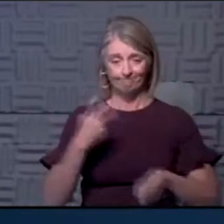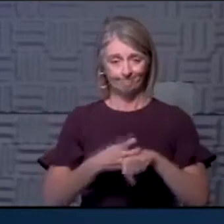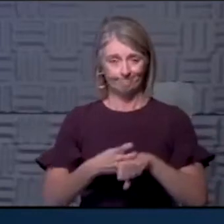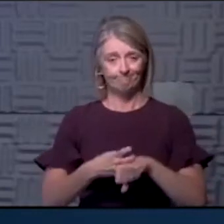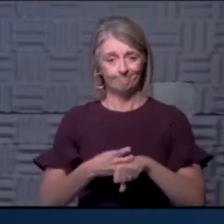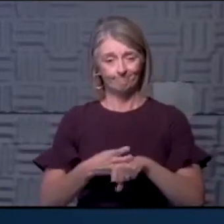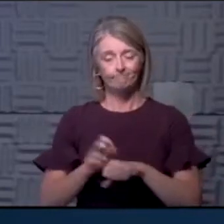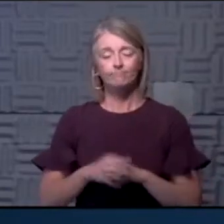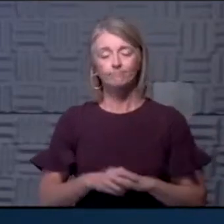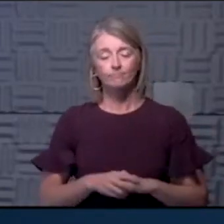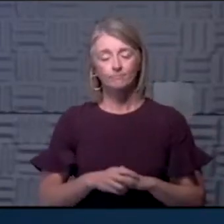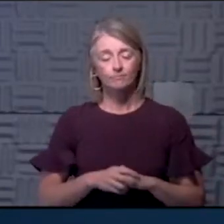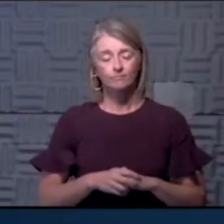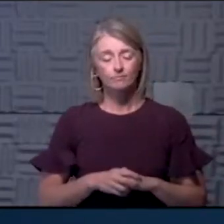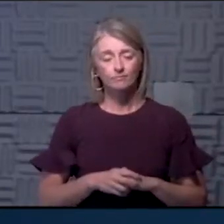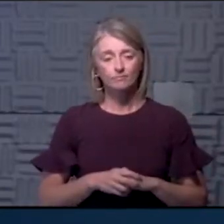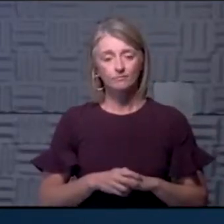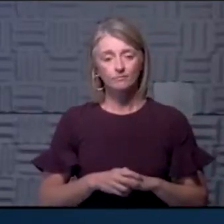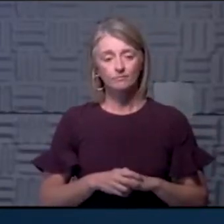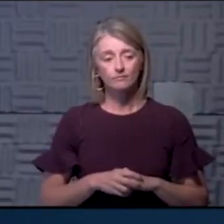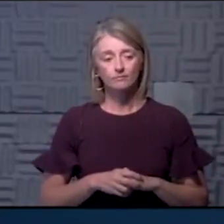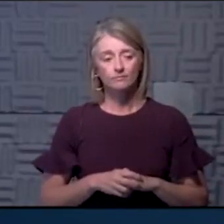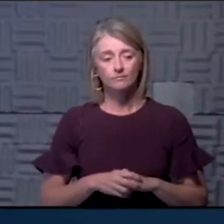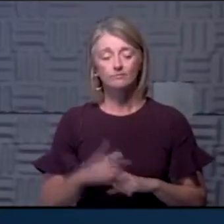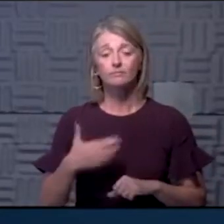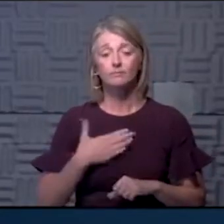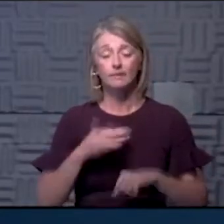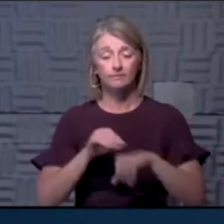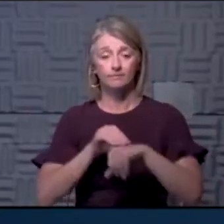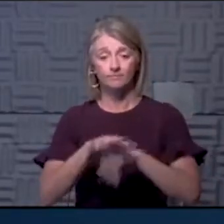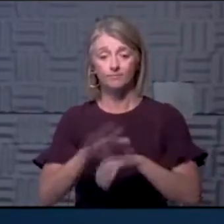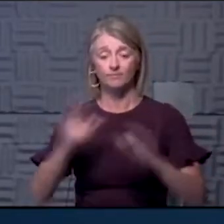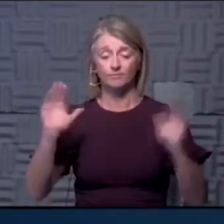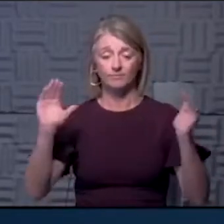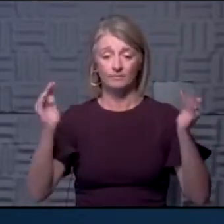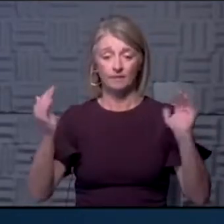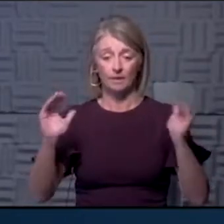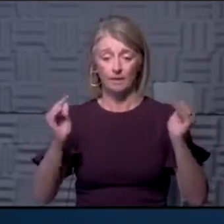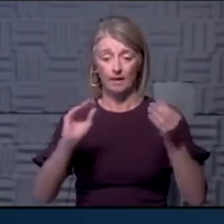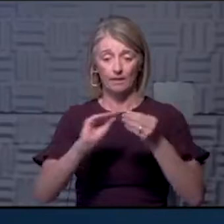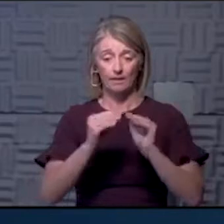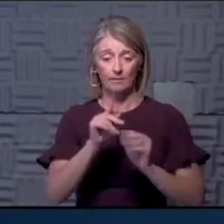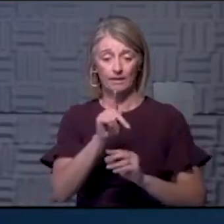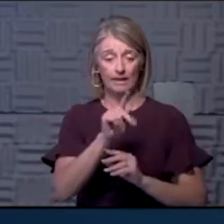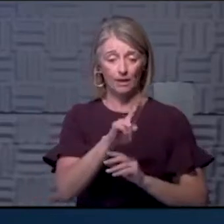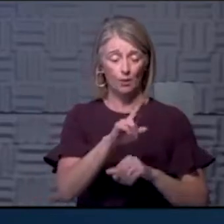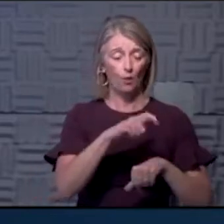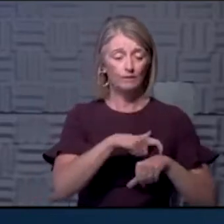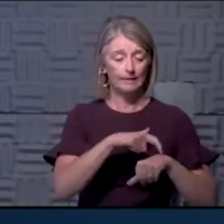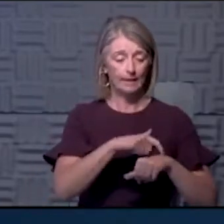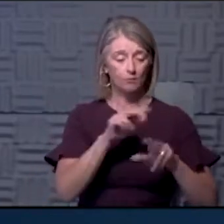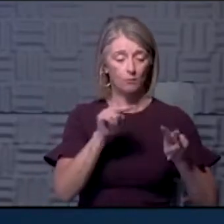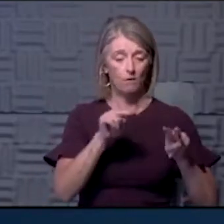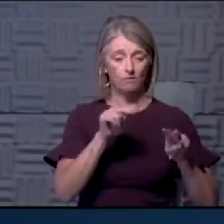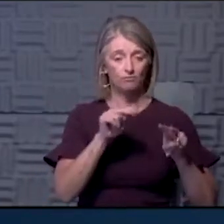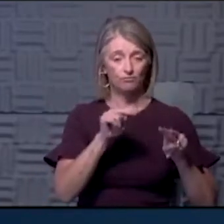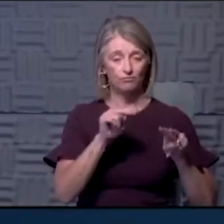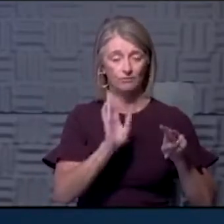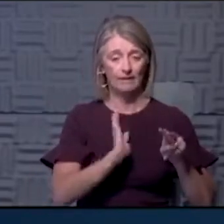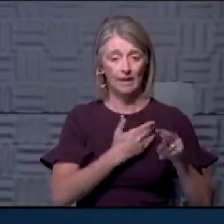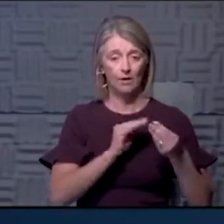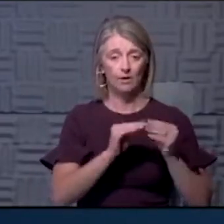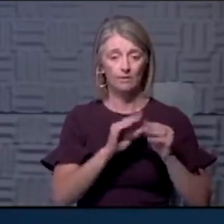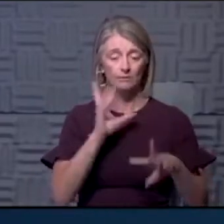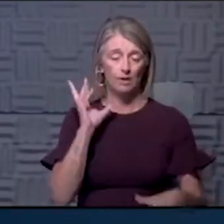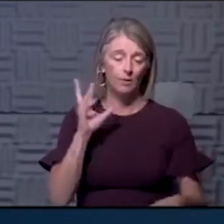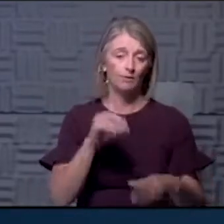that the advice I would give is to compare the numbers to those at KU over time, and that's why we've